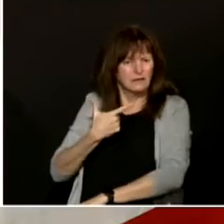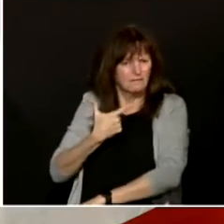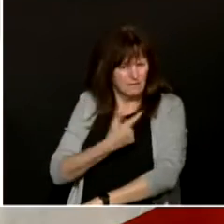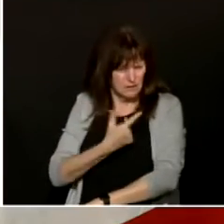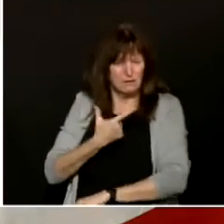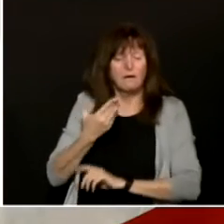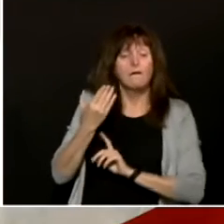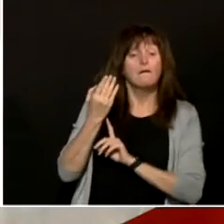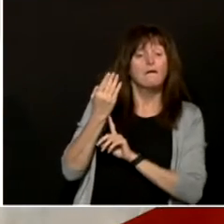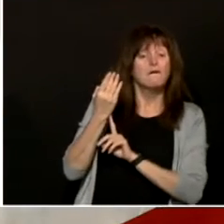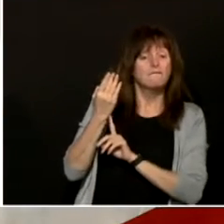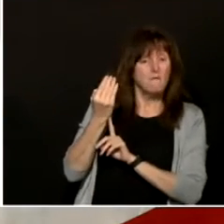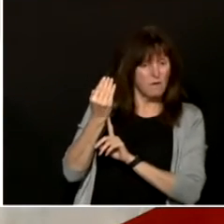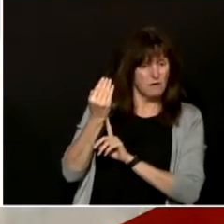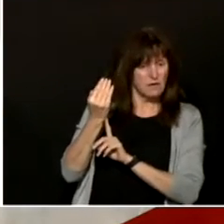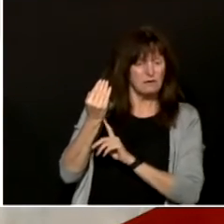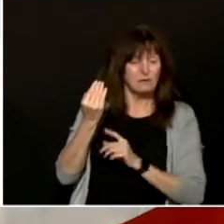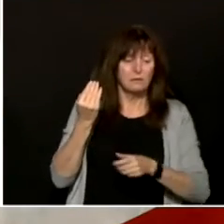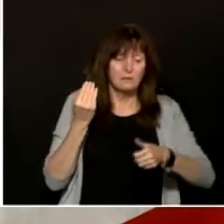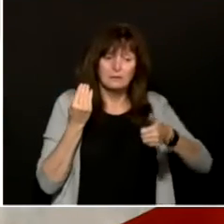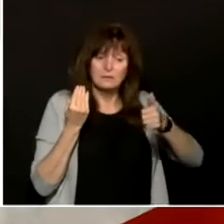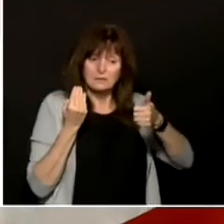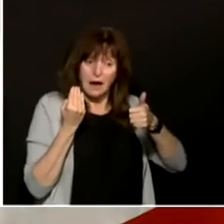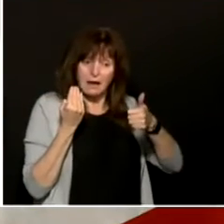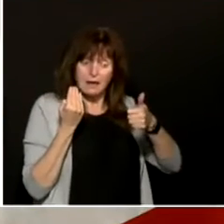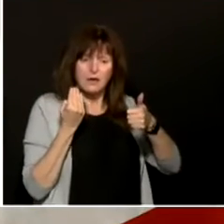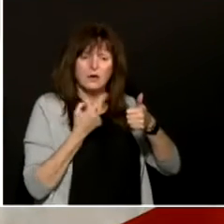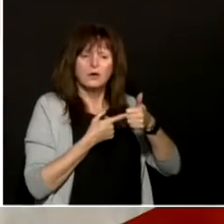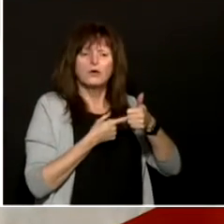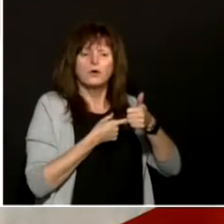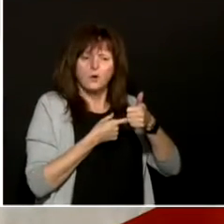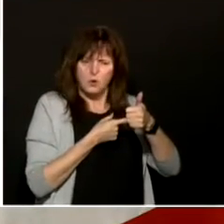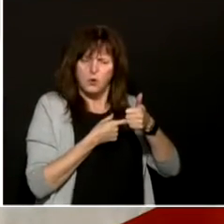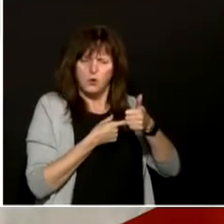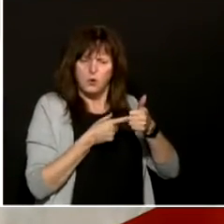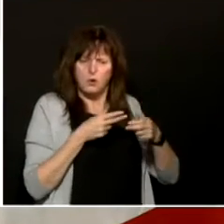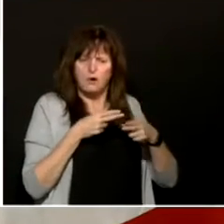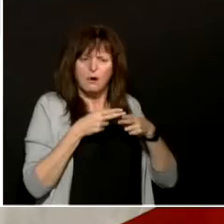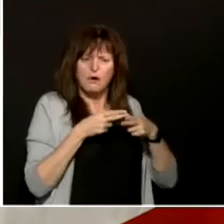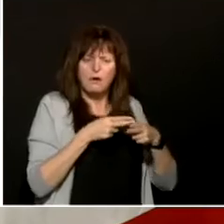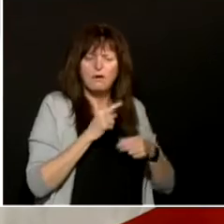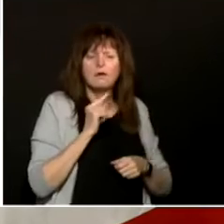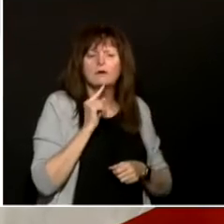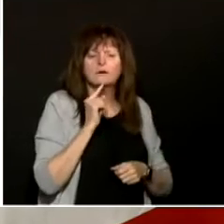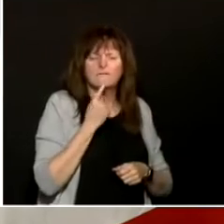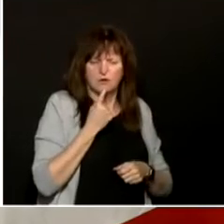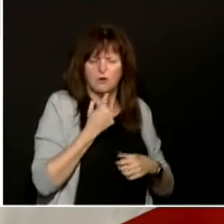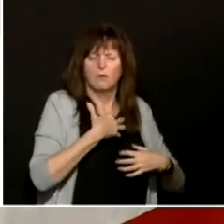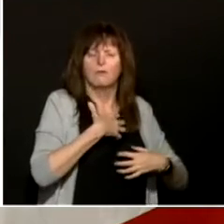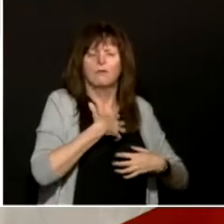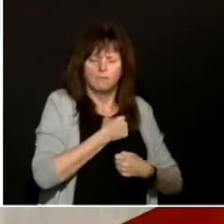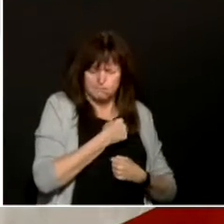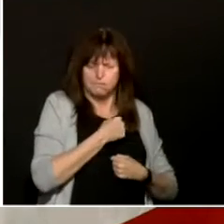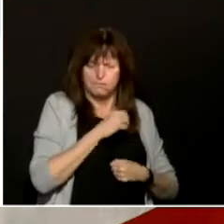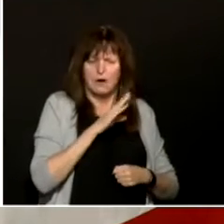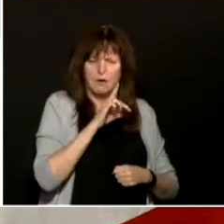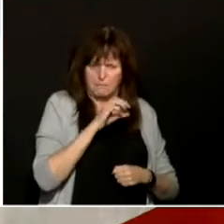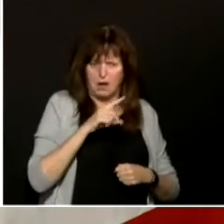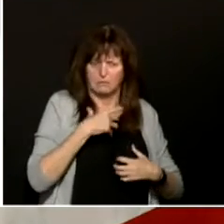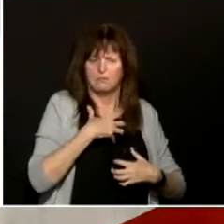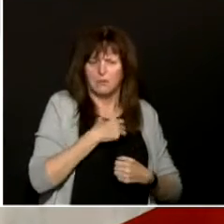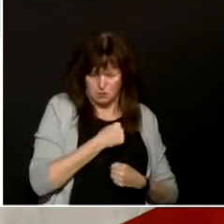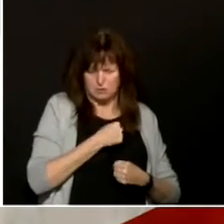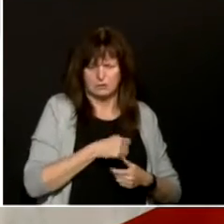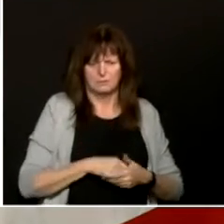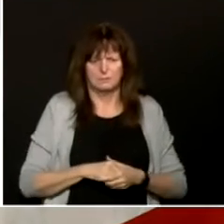meet the criteria for VIT, or vaccine-induced immune thrombotic thrombocytopenia. I want to take